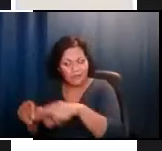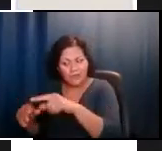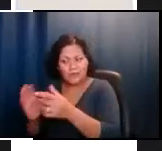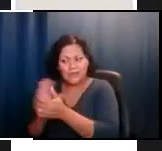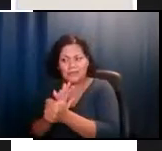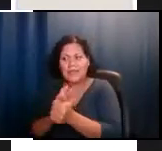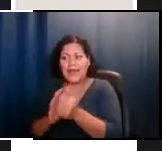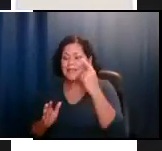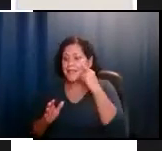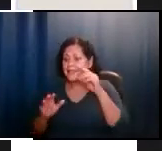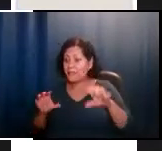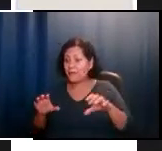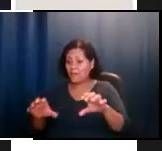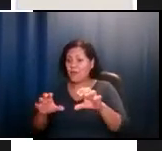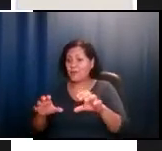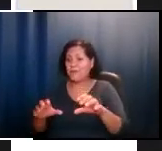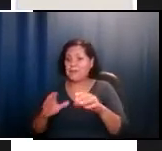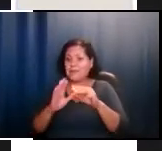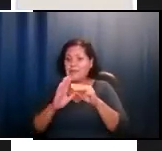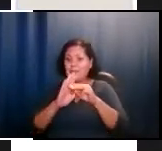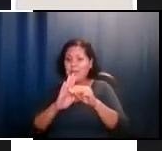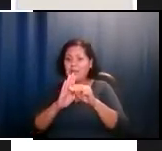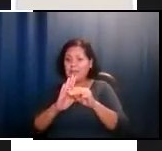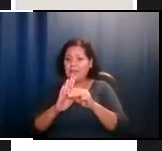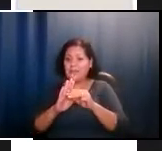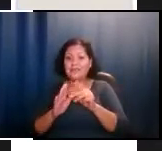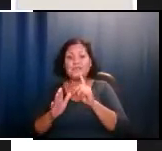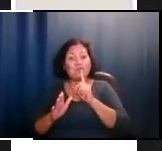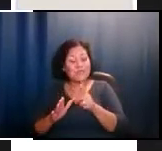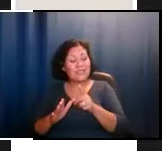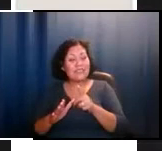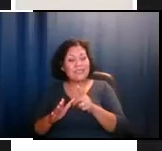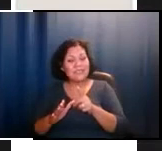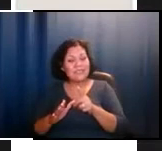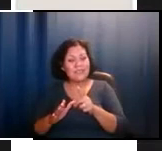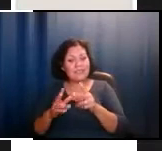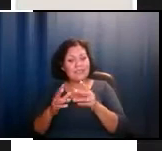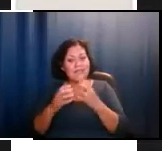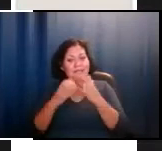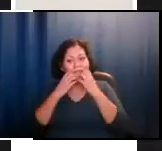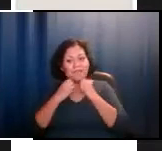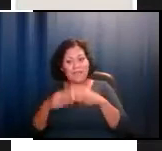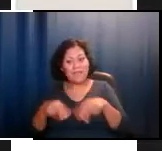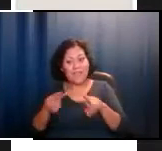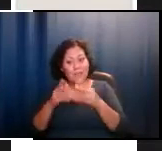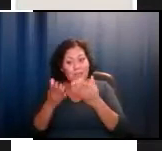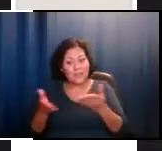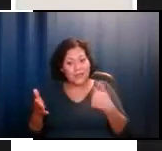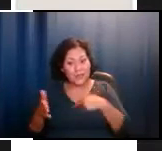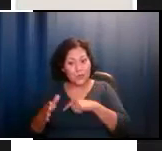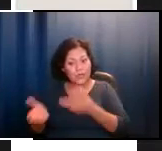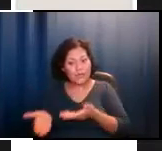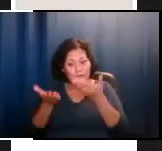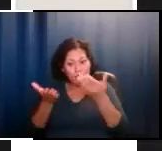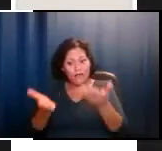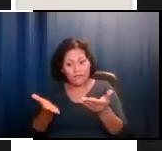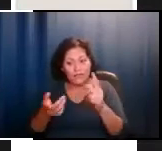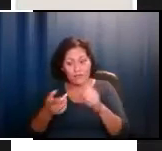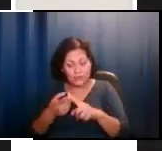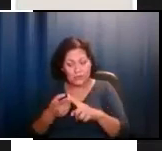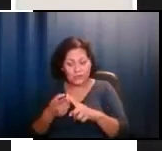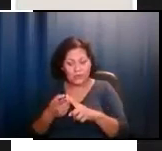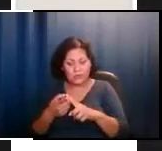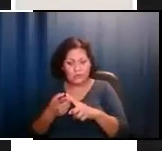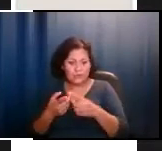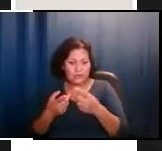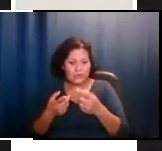think the performance modeling is something that's really a valuable thing that we can bring to the